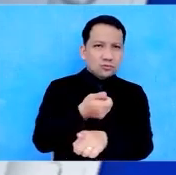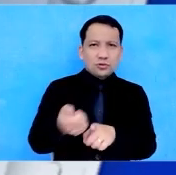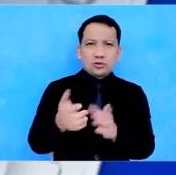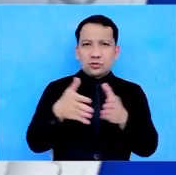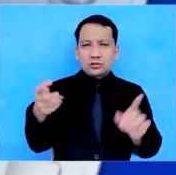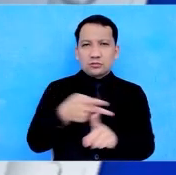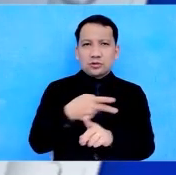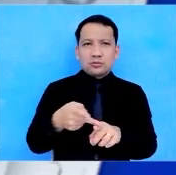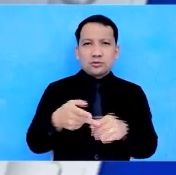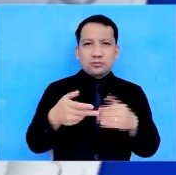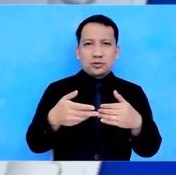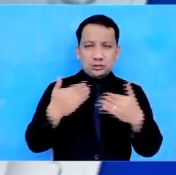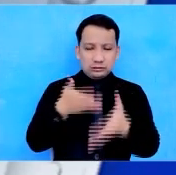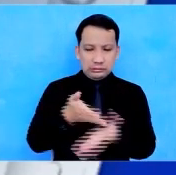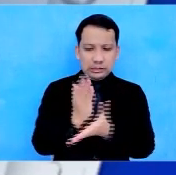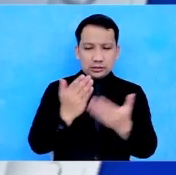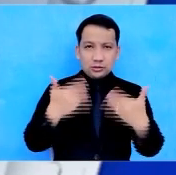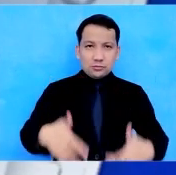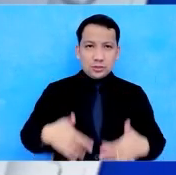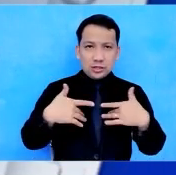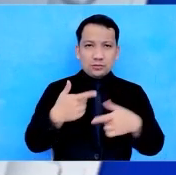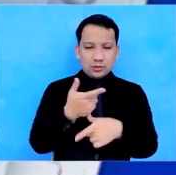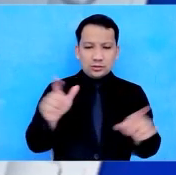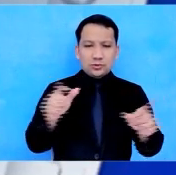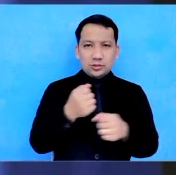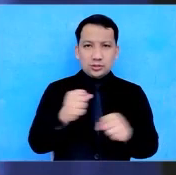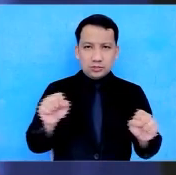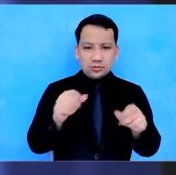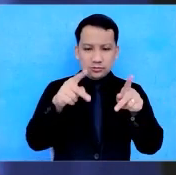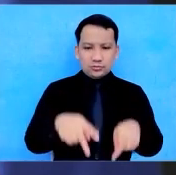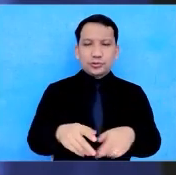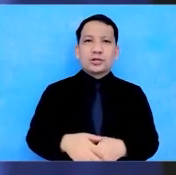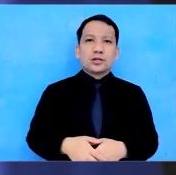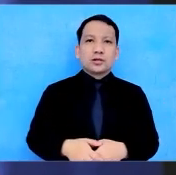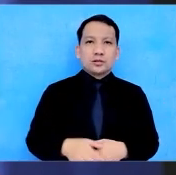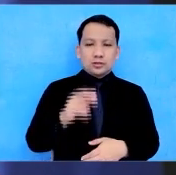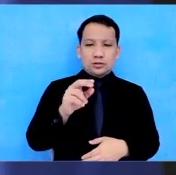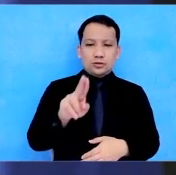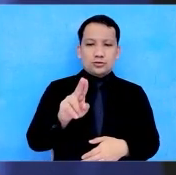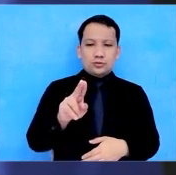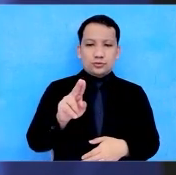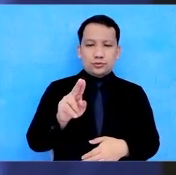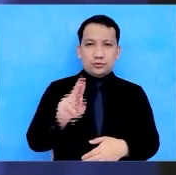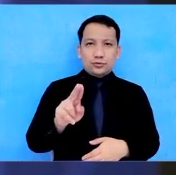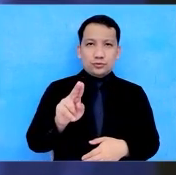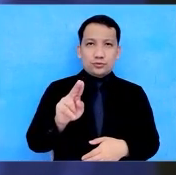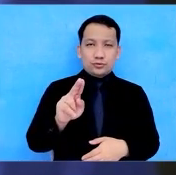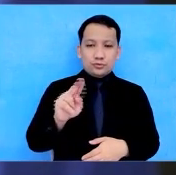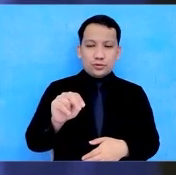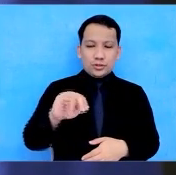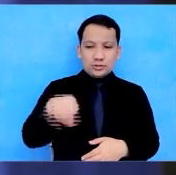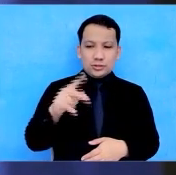of the Right to Life, Liberty and Security of Persons. The UNJP affirms the power of partnerships and